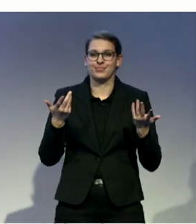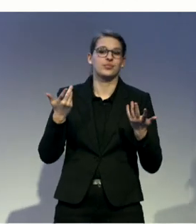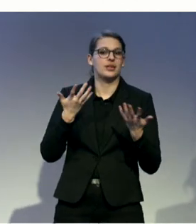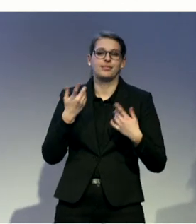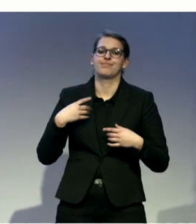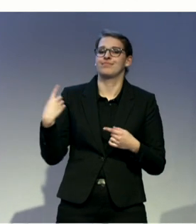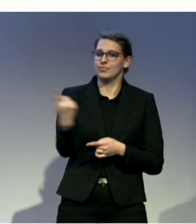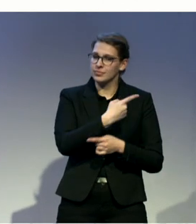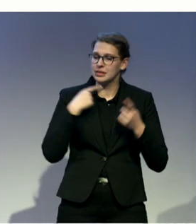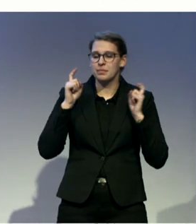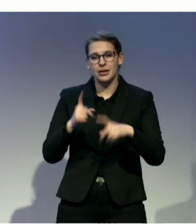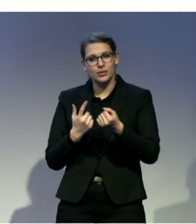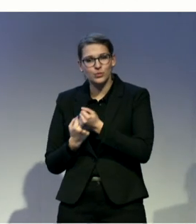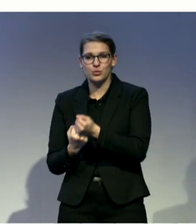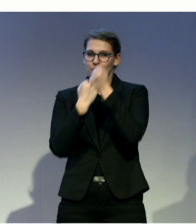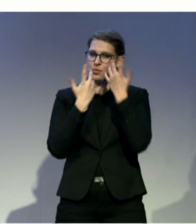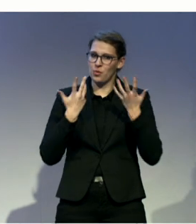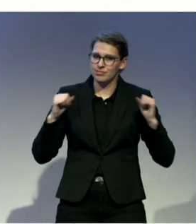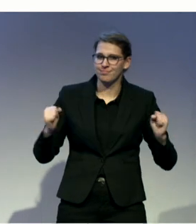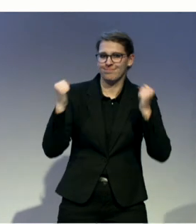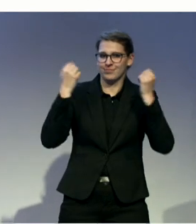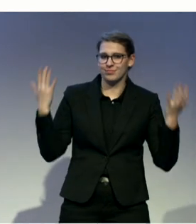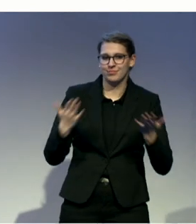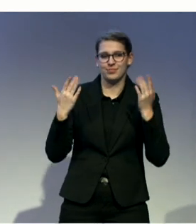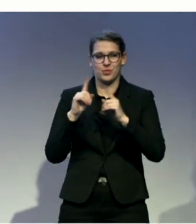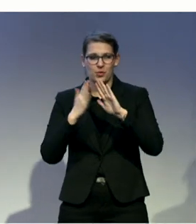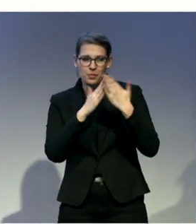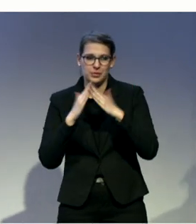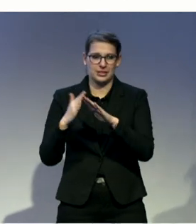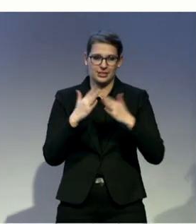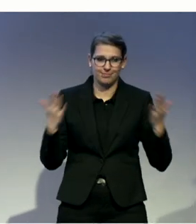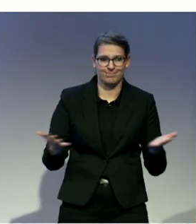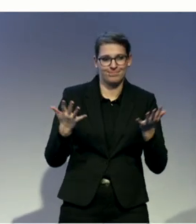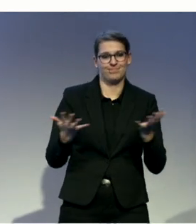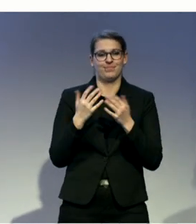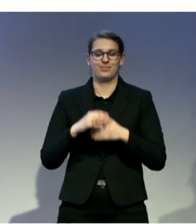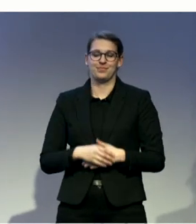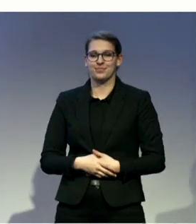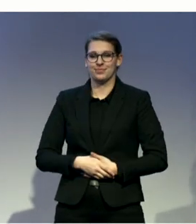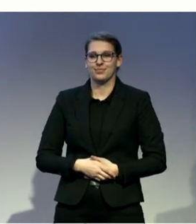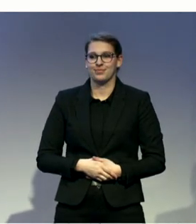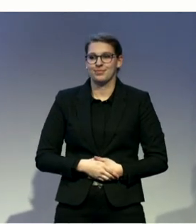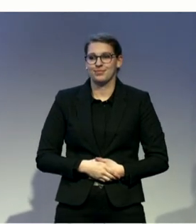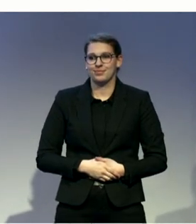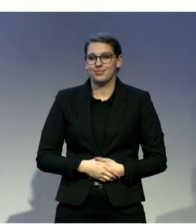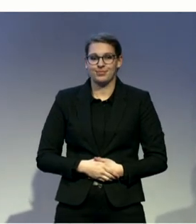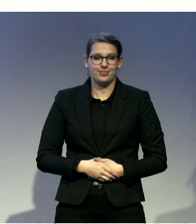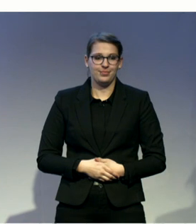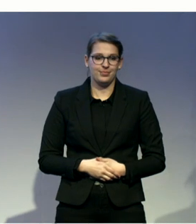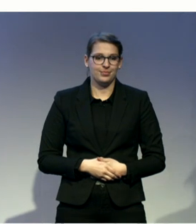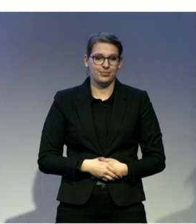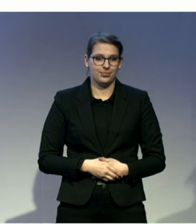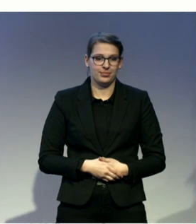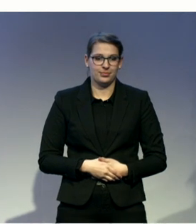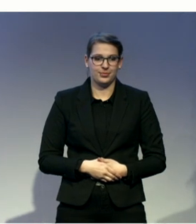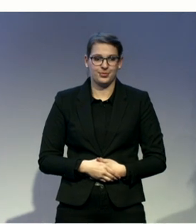Digər tərəfdən əlilliyi olan insanlar artıq icmalarda yaşamağa başlayırlar. And the other side,